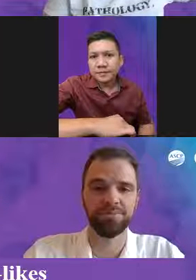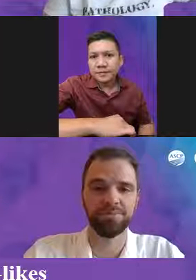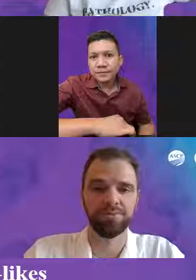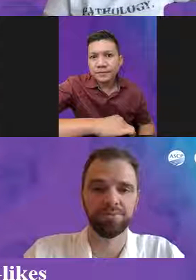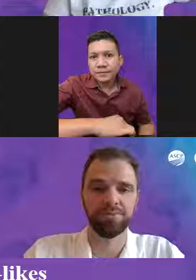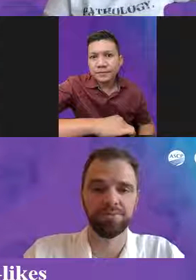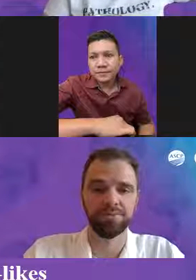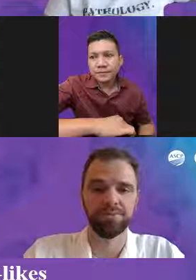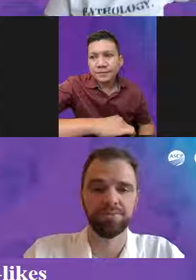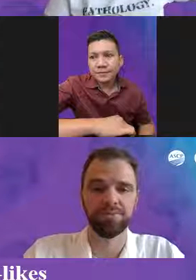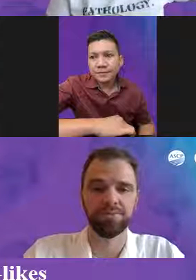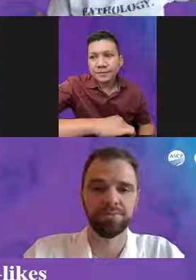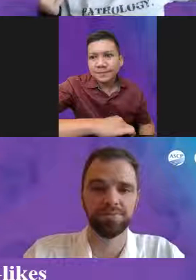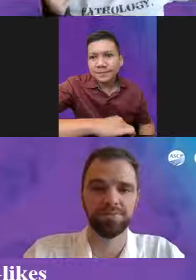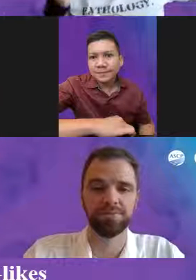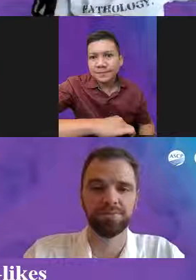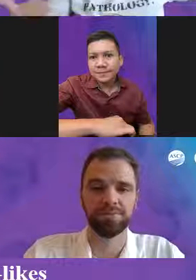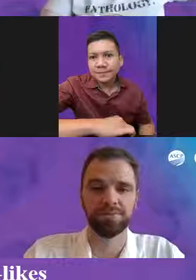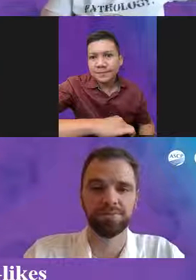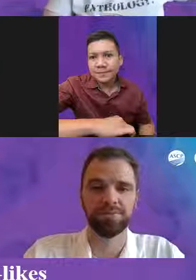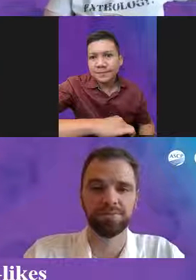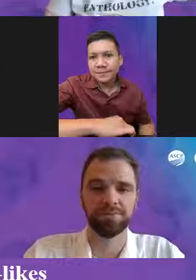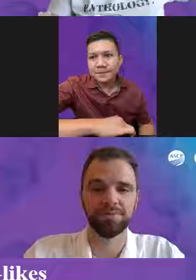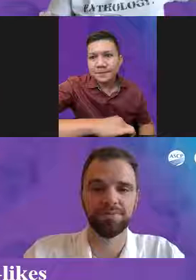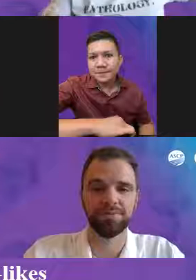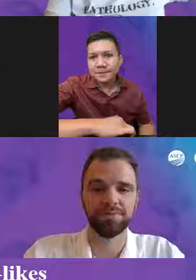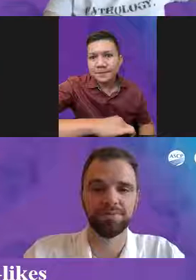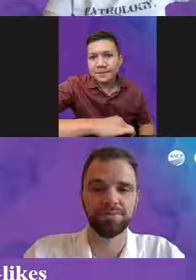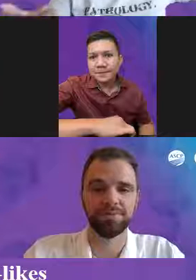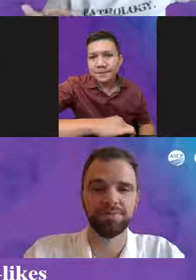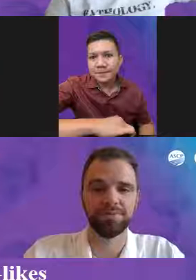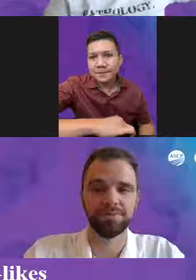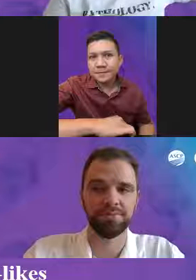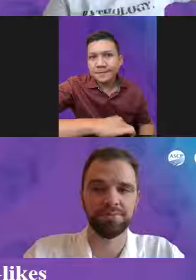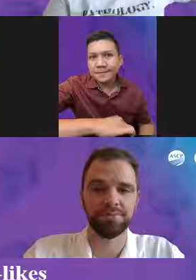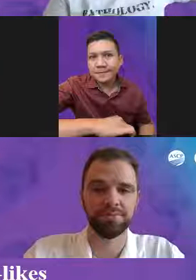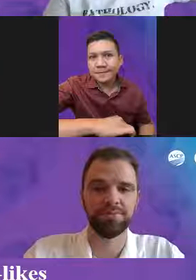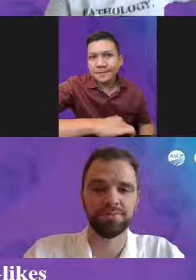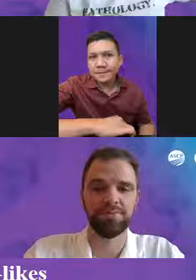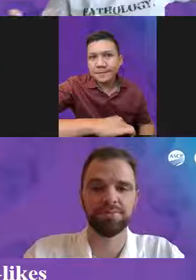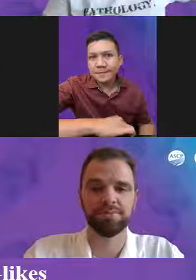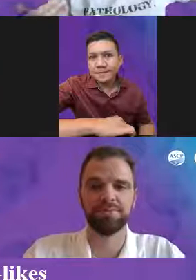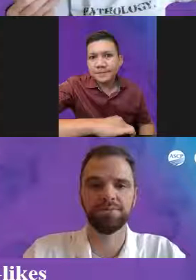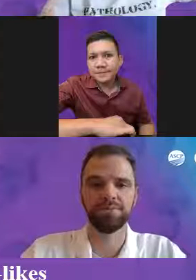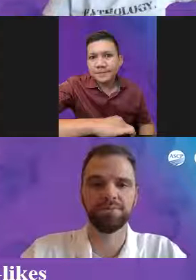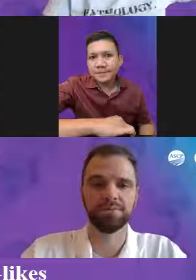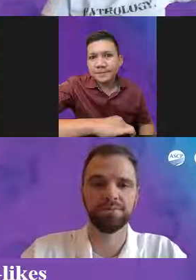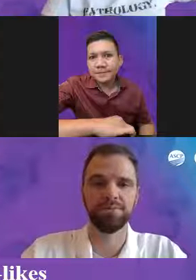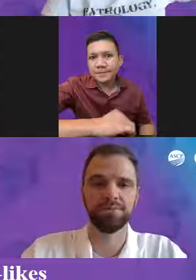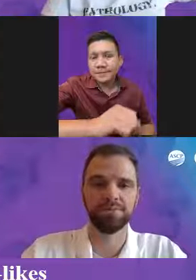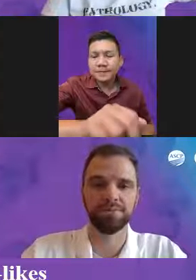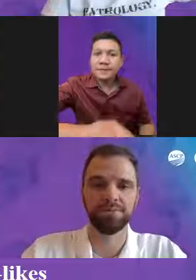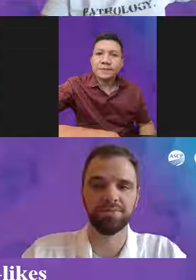what we started out as trying to do with treating a patient with anemia, trying to help